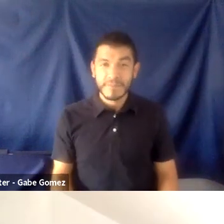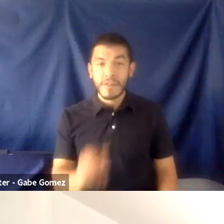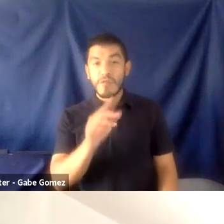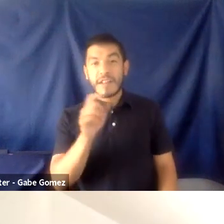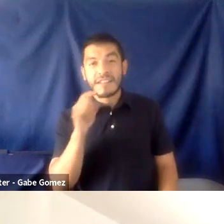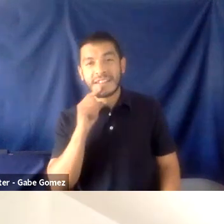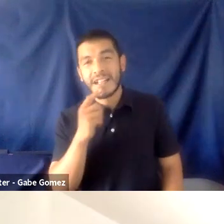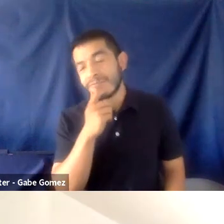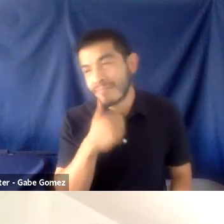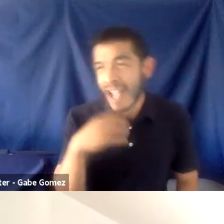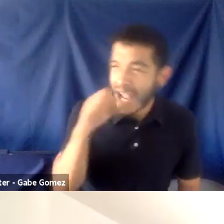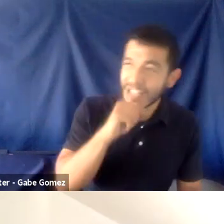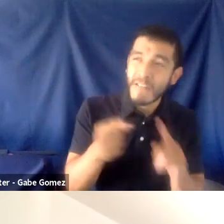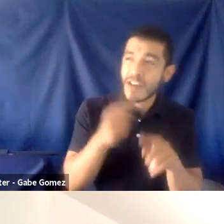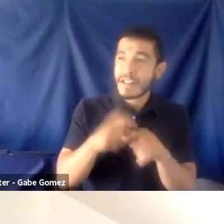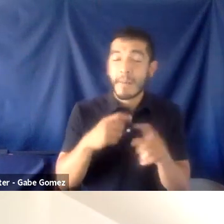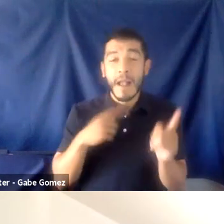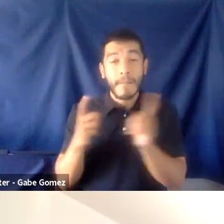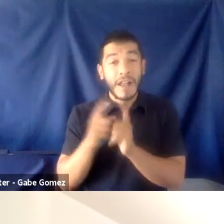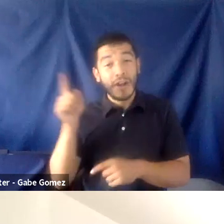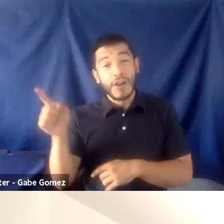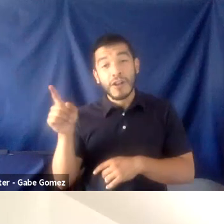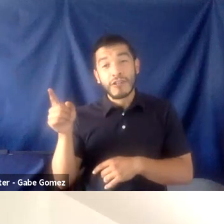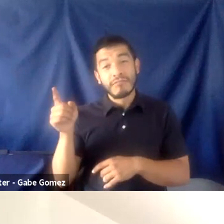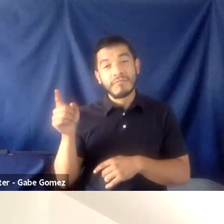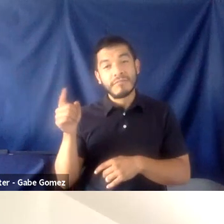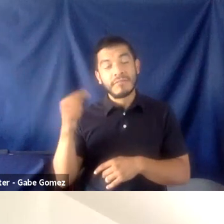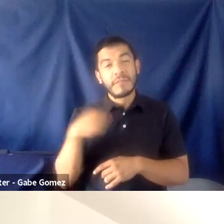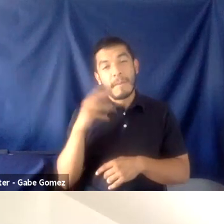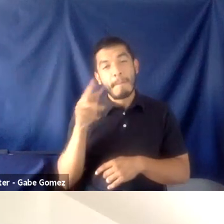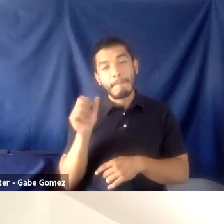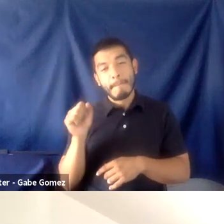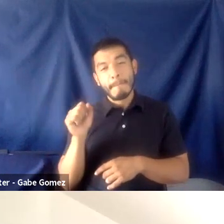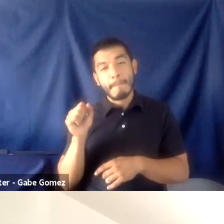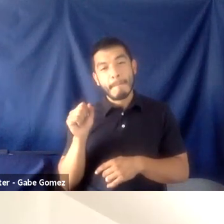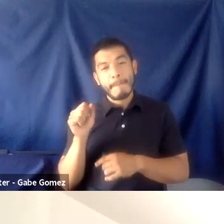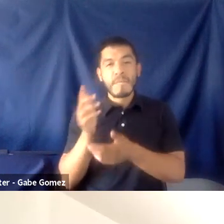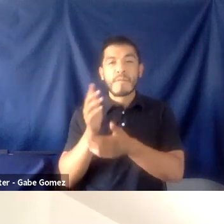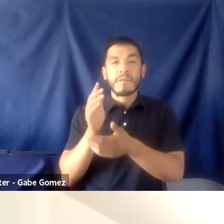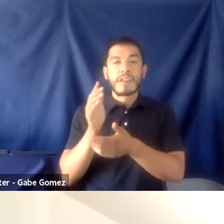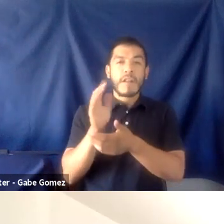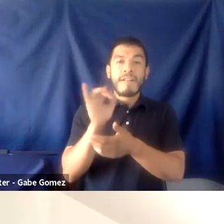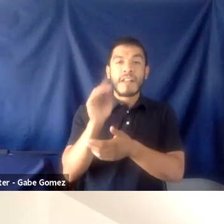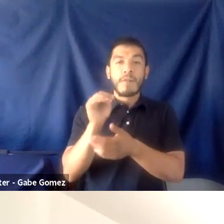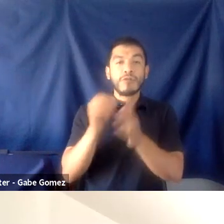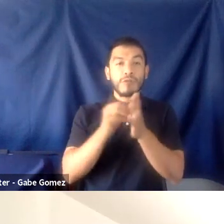I guess the first time I met her, I was a film student at UCLA.